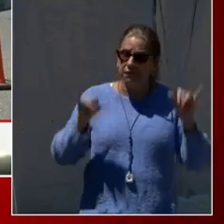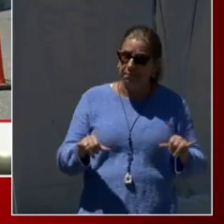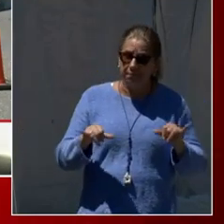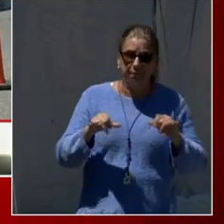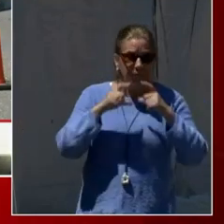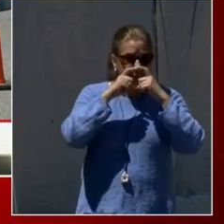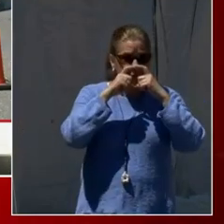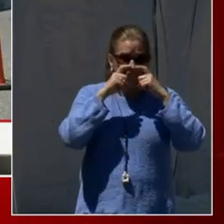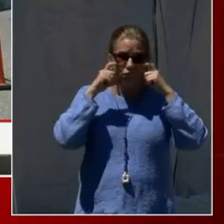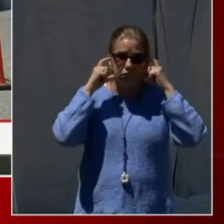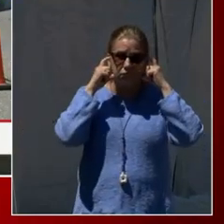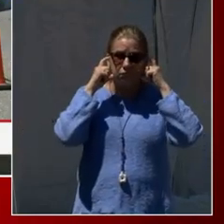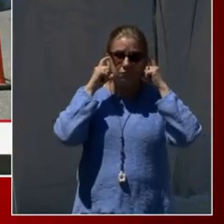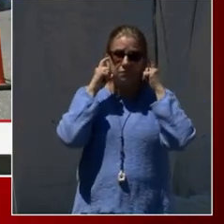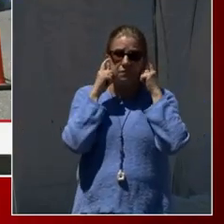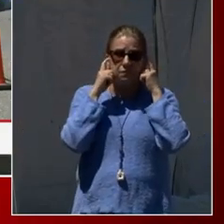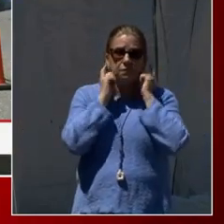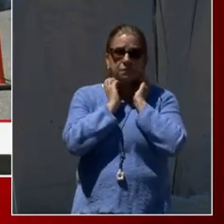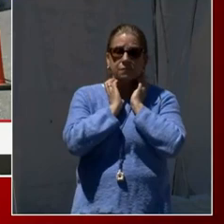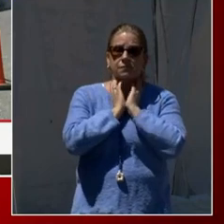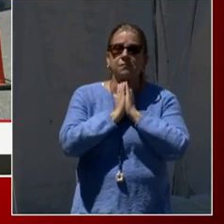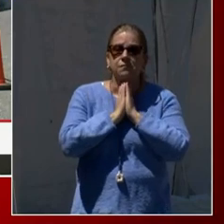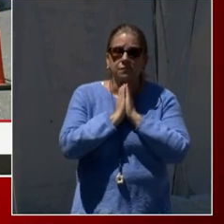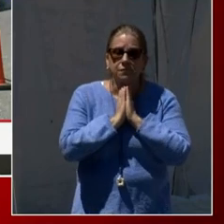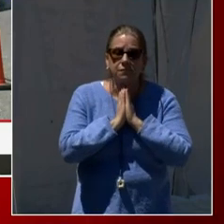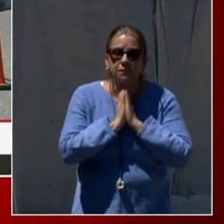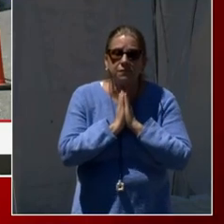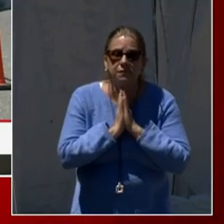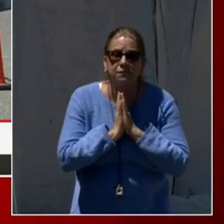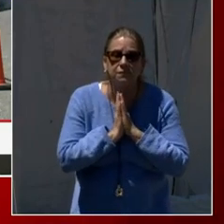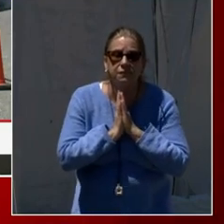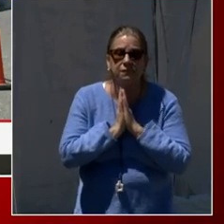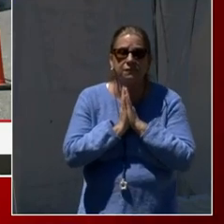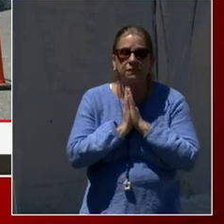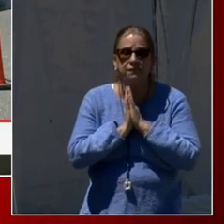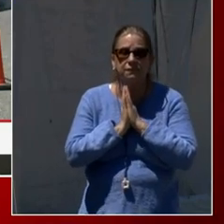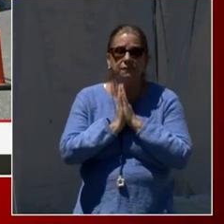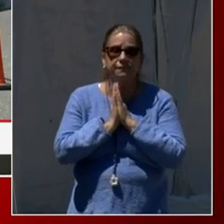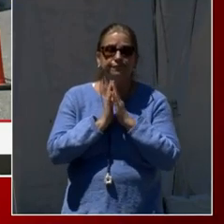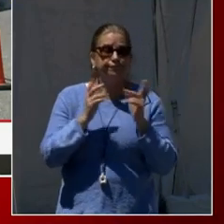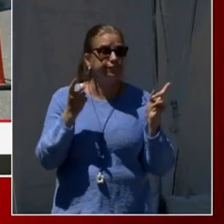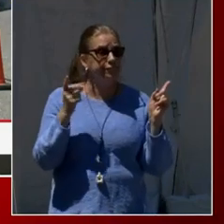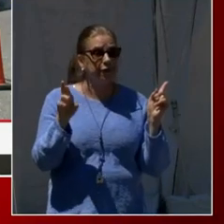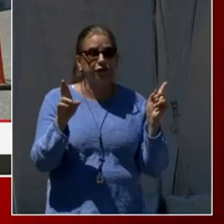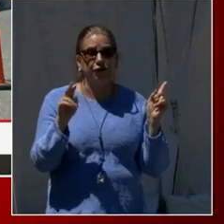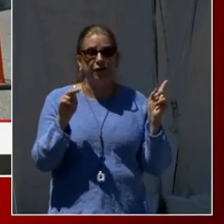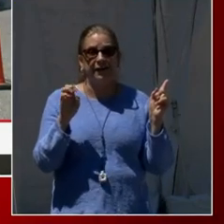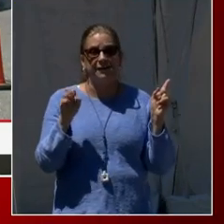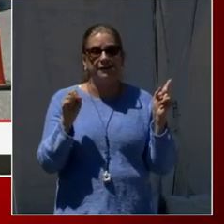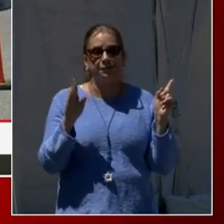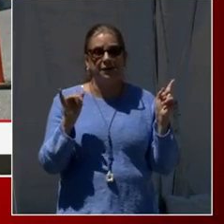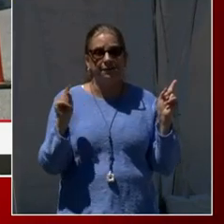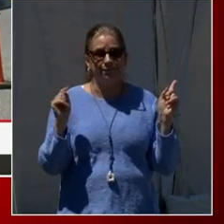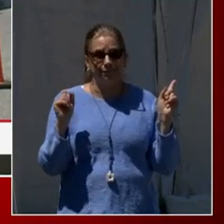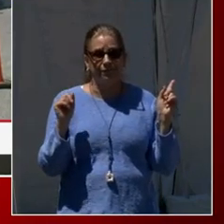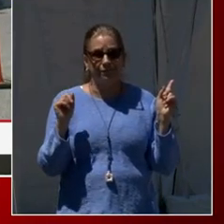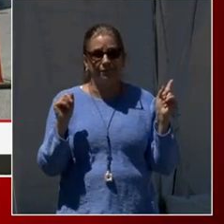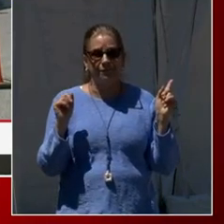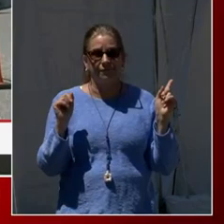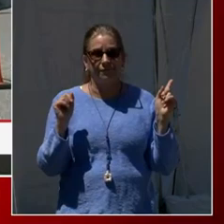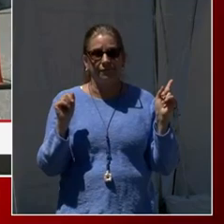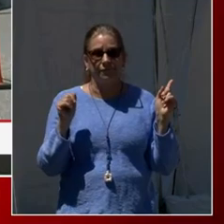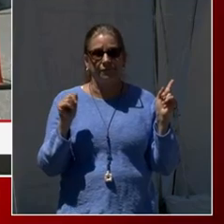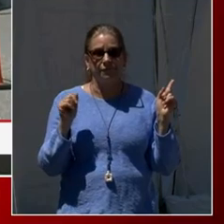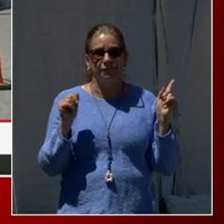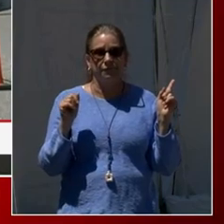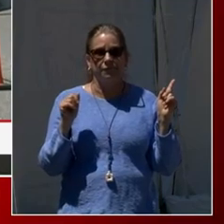demonstration response. In Dr. Nesbitt's world, this is a mass gathering that we don't